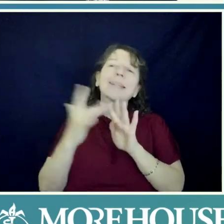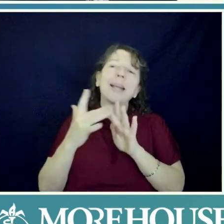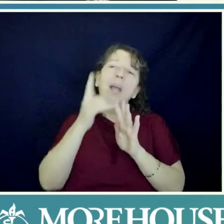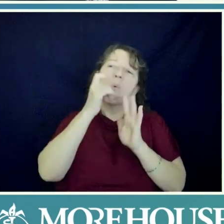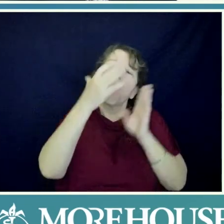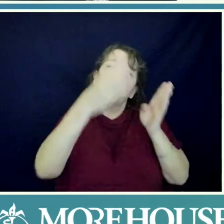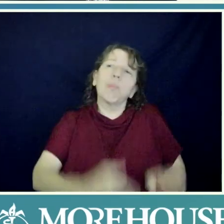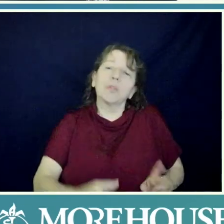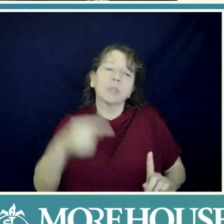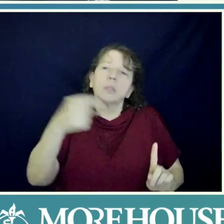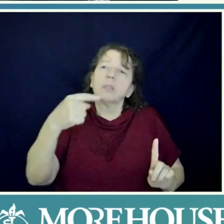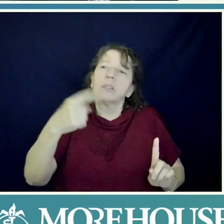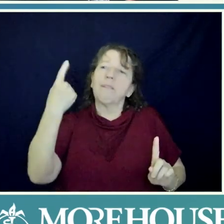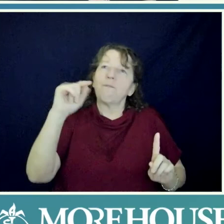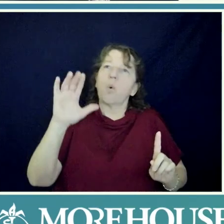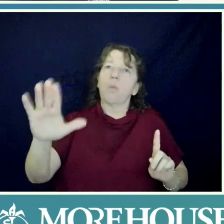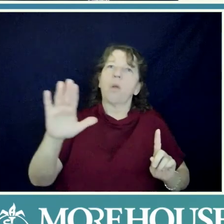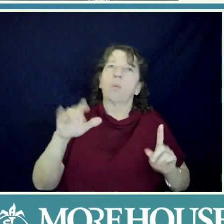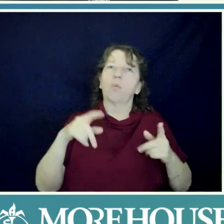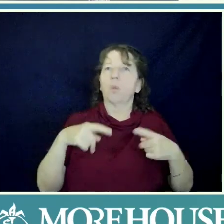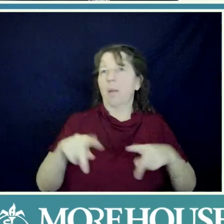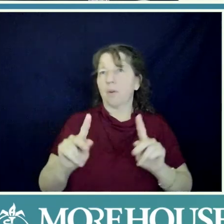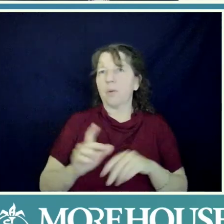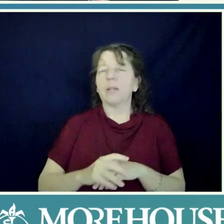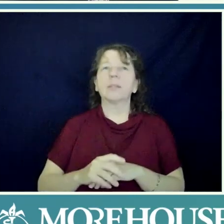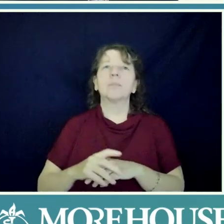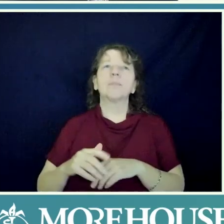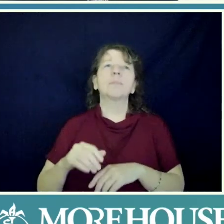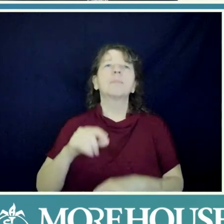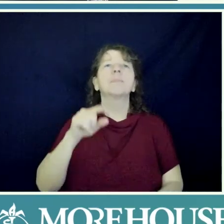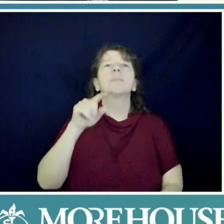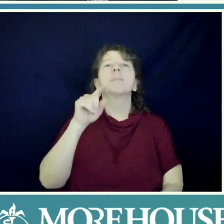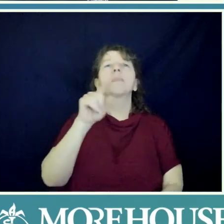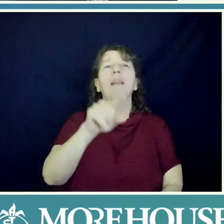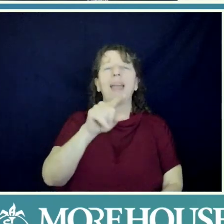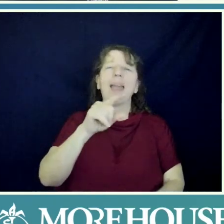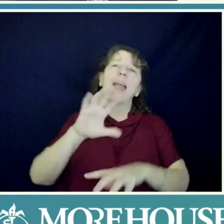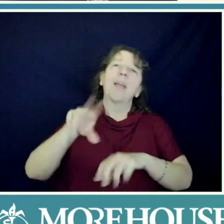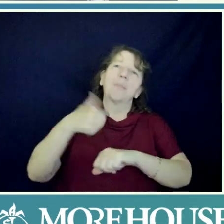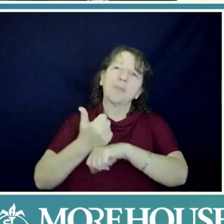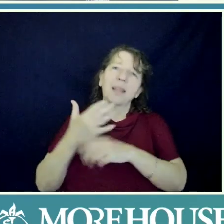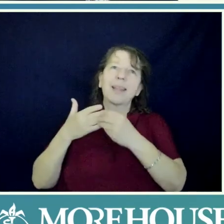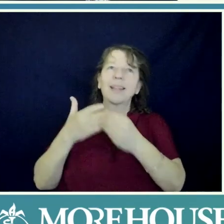guide them through the development of applications for these pilot project programs.